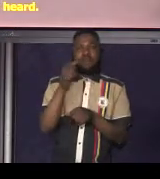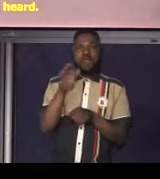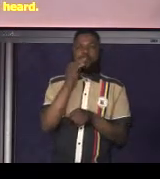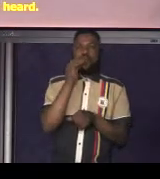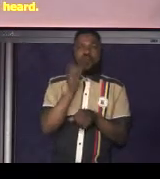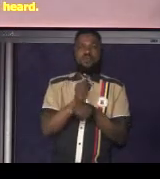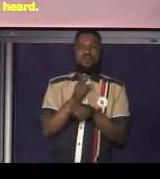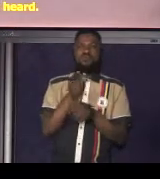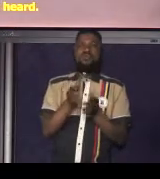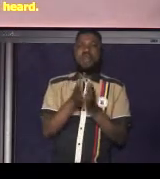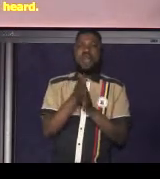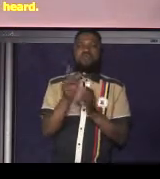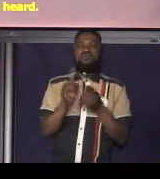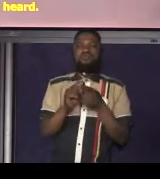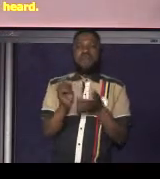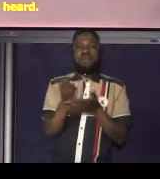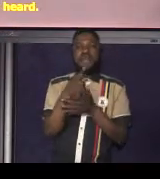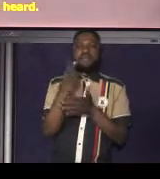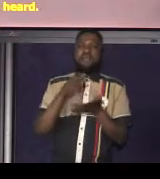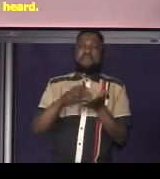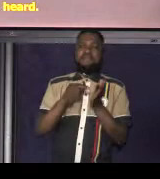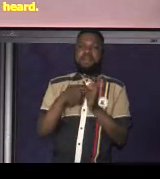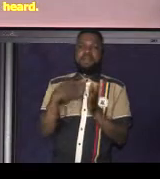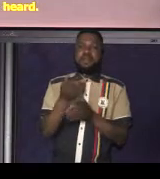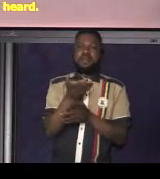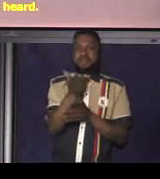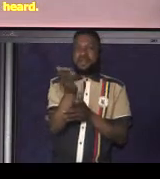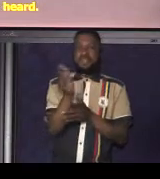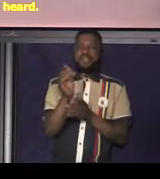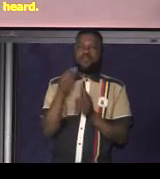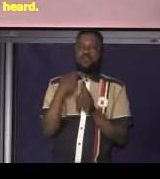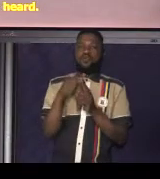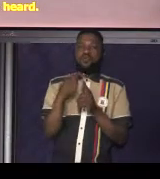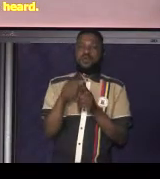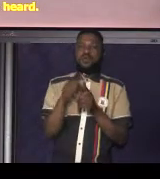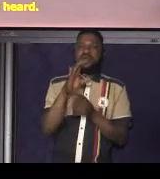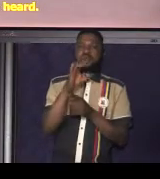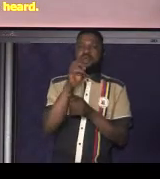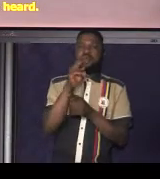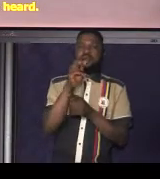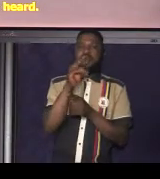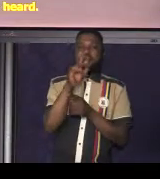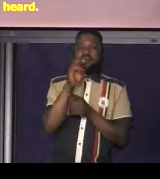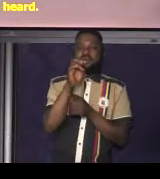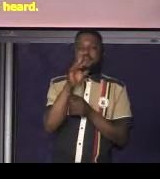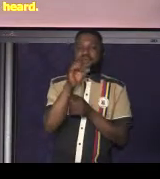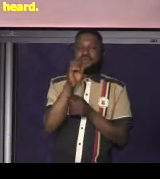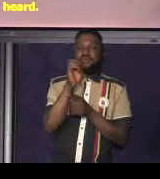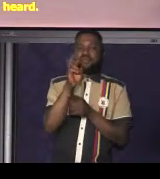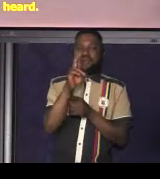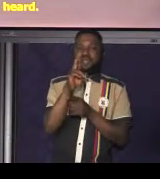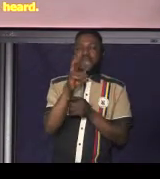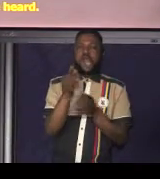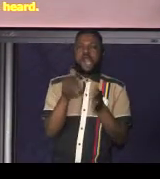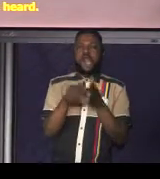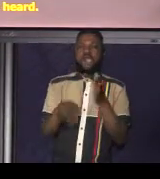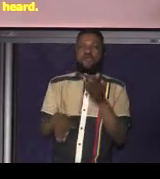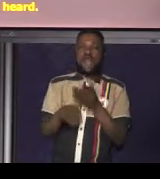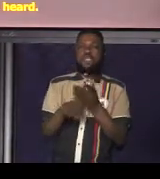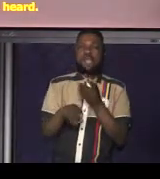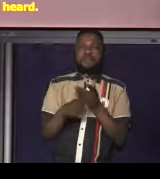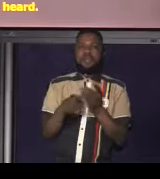For your homework, you were asked to write the meaning of these words: canvasser, contraband,